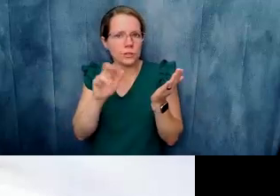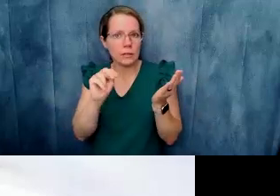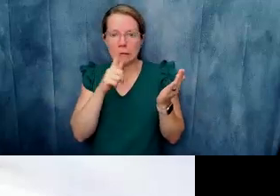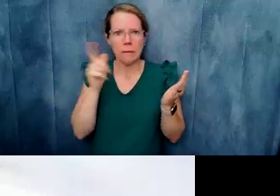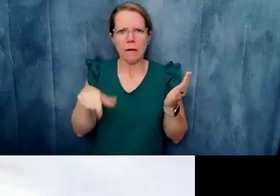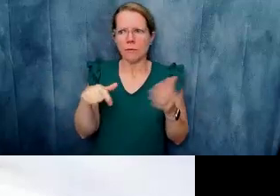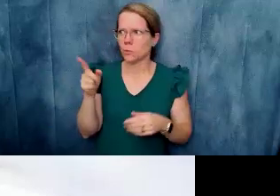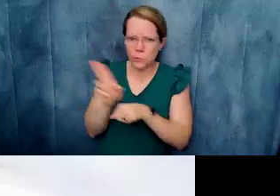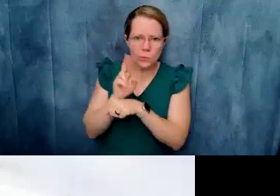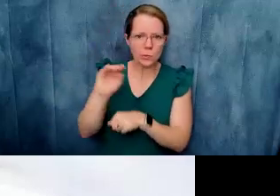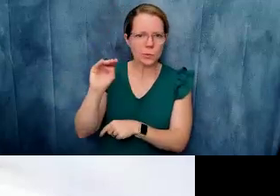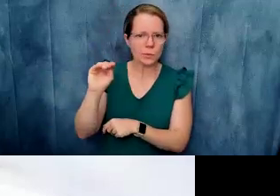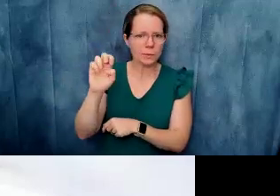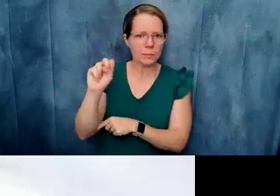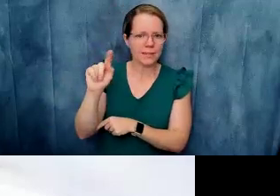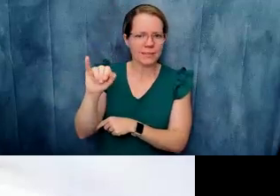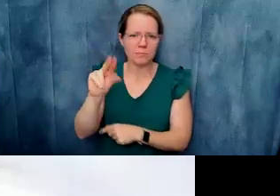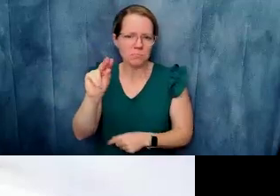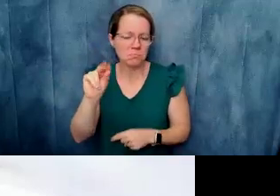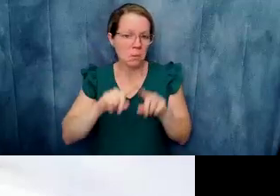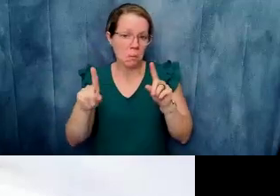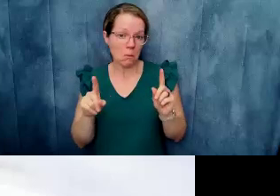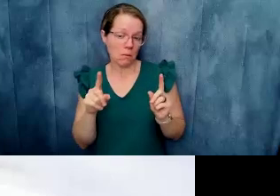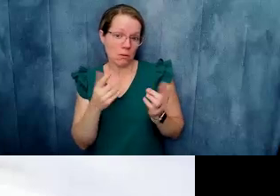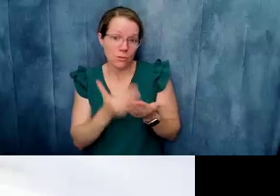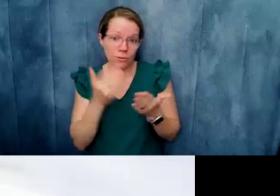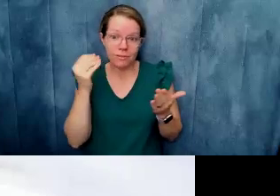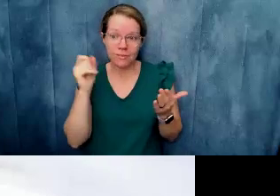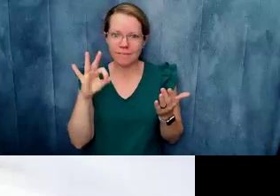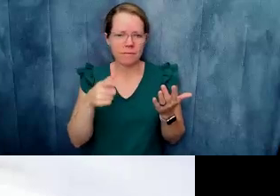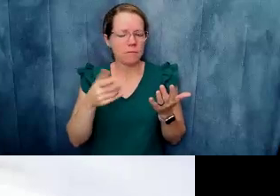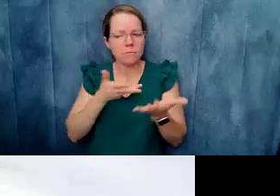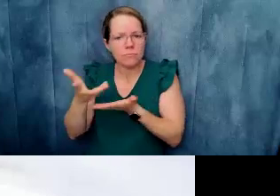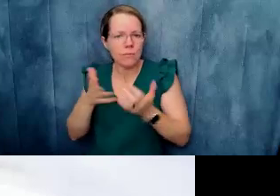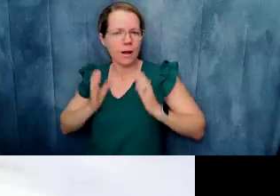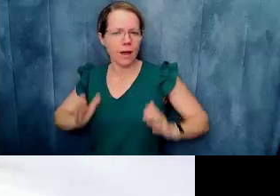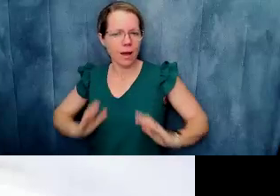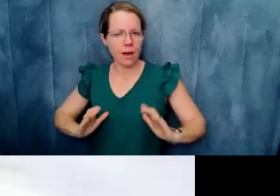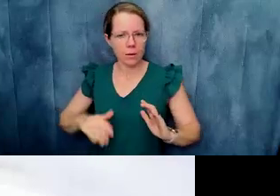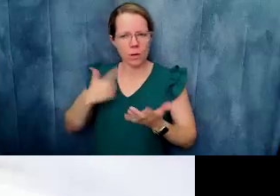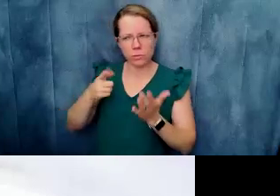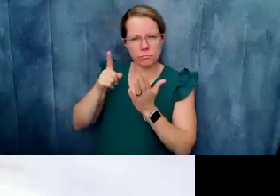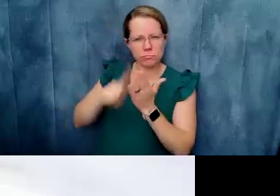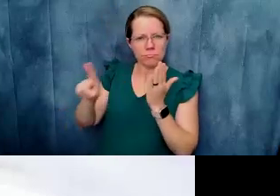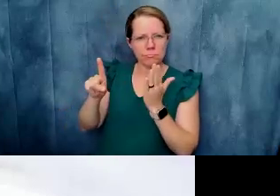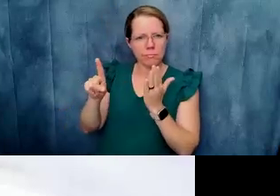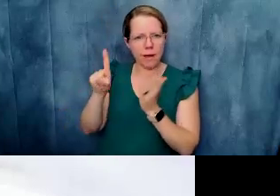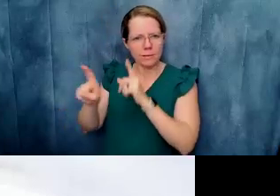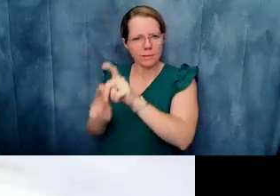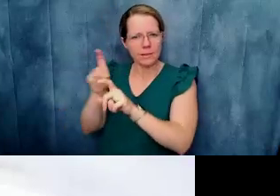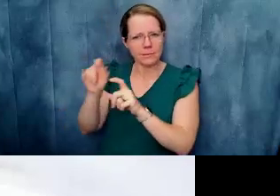themselves or with the group. It's a good way to check in if you're having an interaction with a client and someone working.